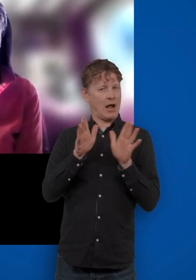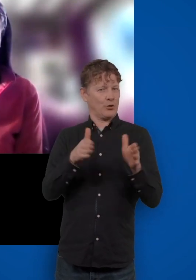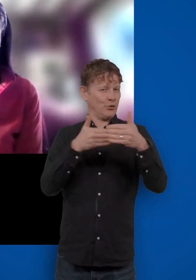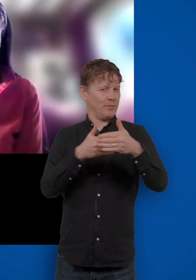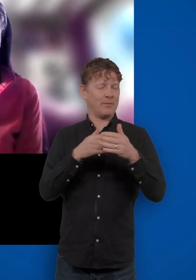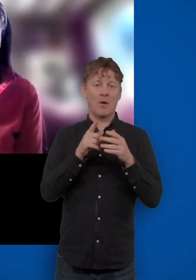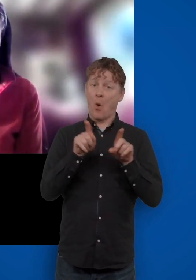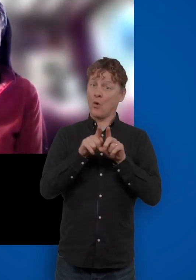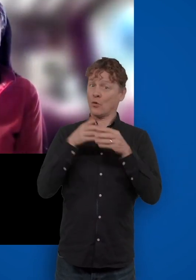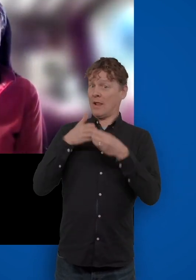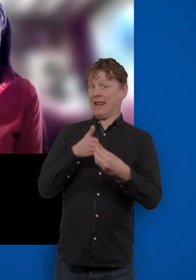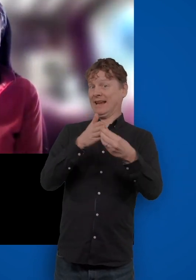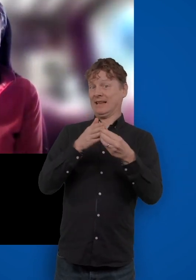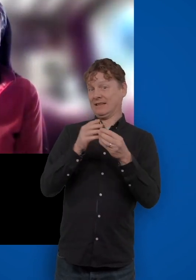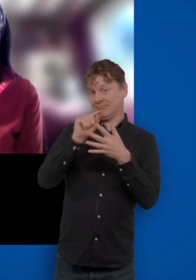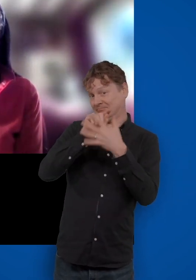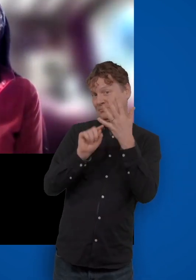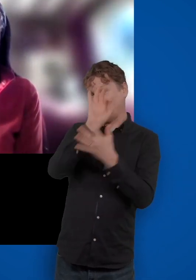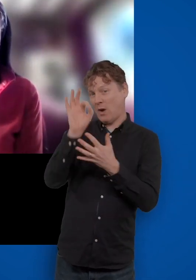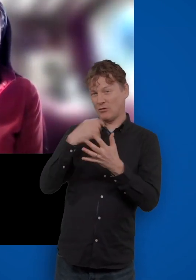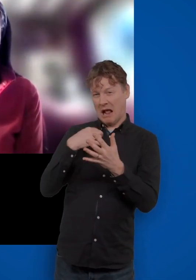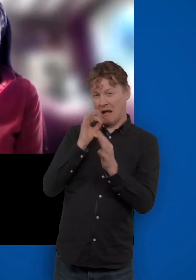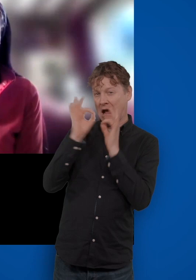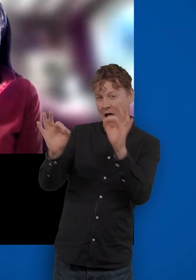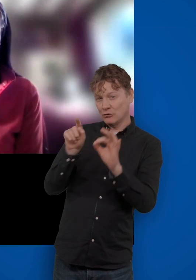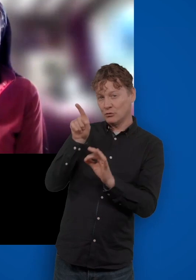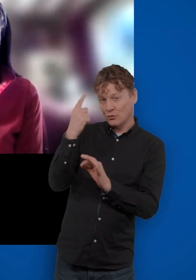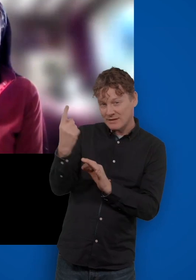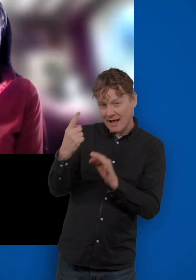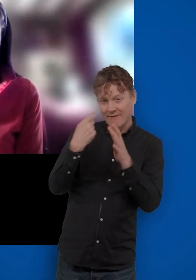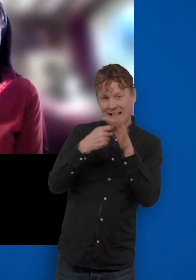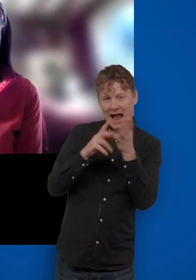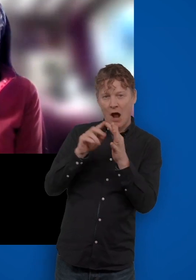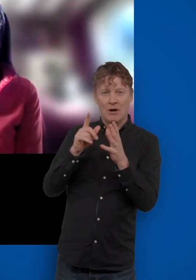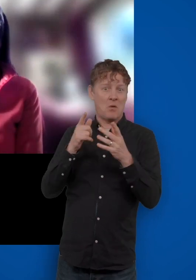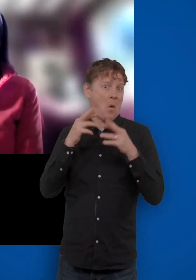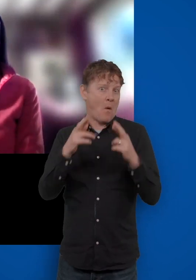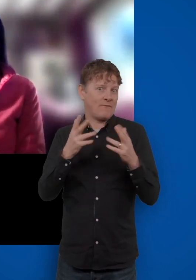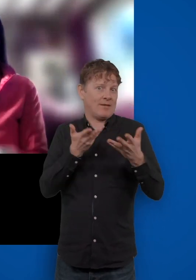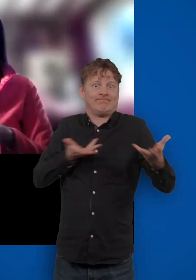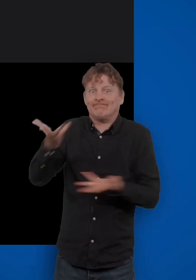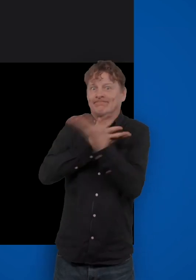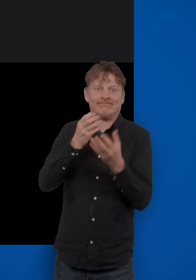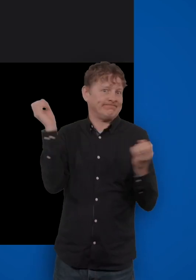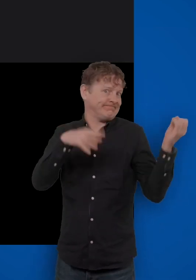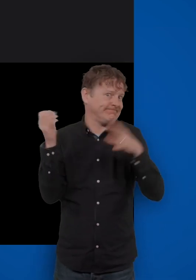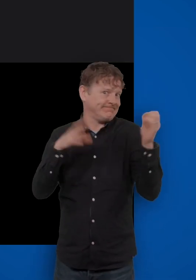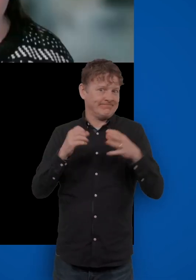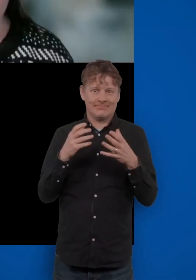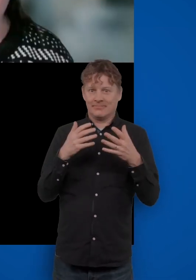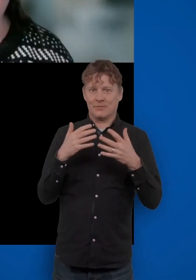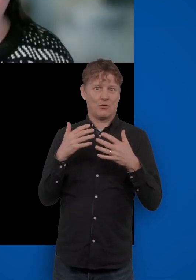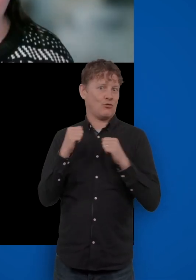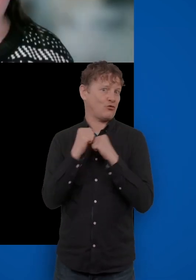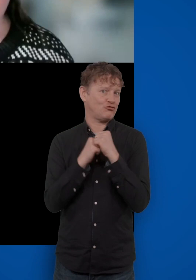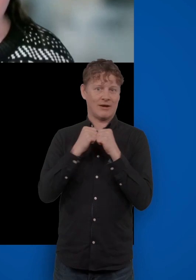also a great lead into a few questions I was hoping to pose to yourself and Karen to sort of, I don't know, get everyone's creative juices flowing and turn this into a constructive